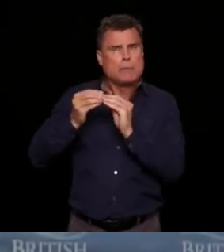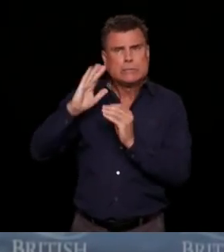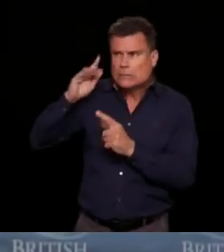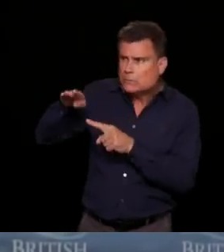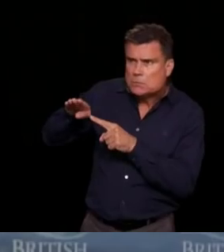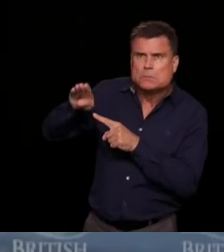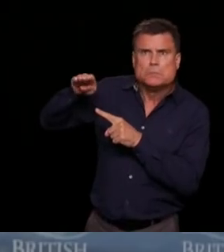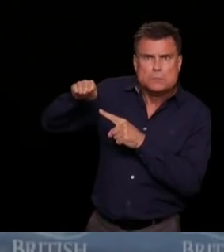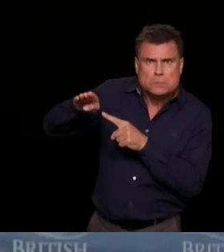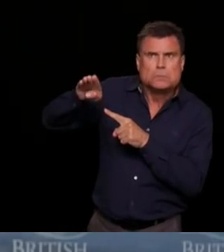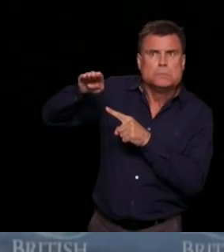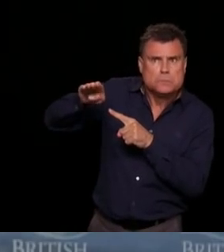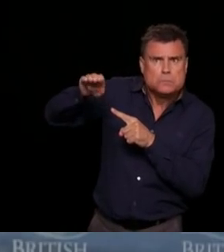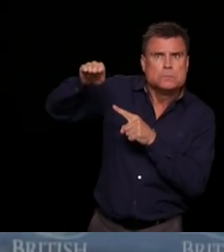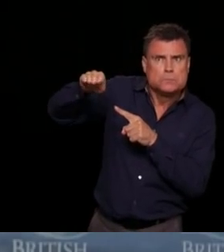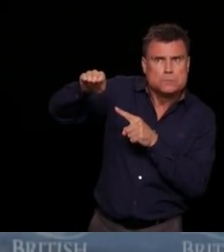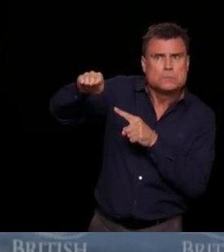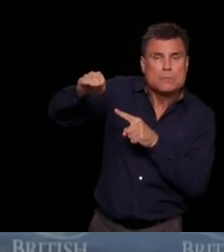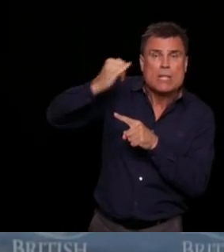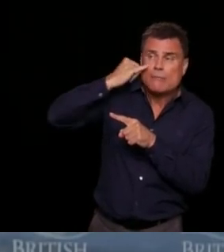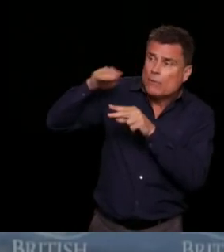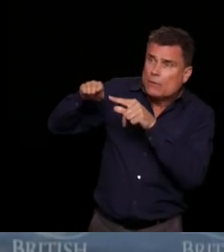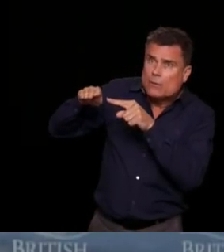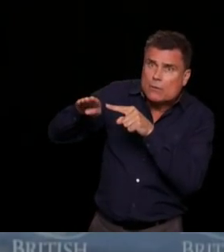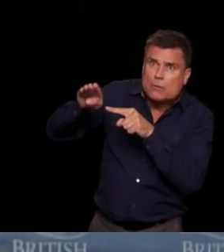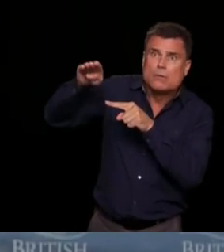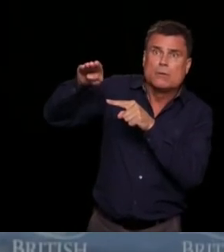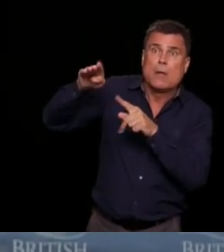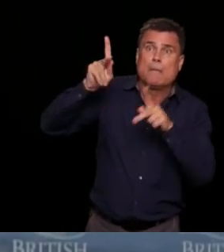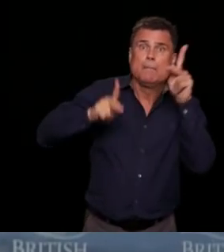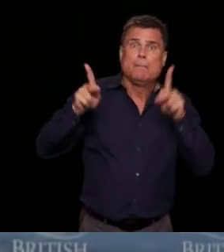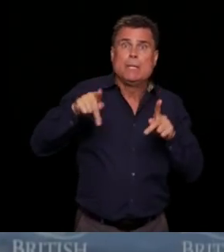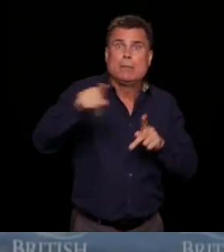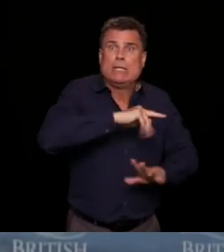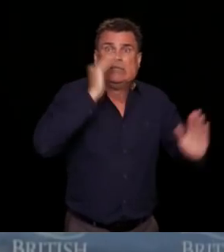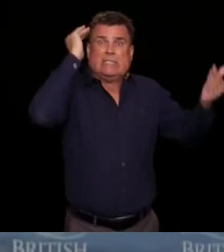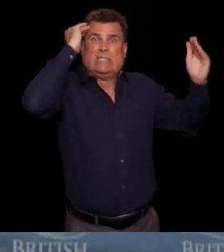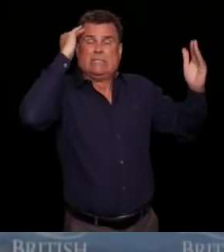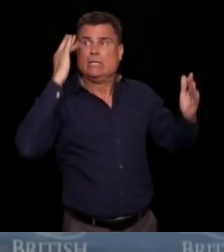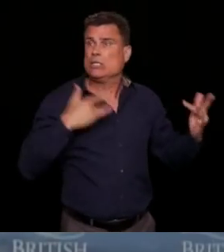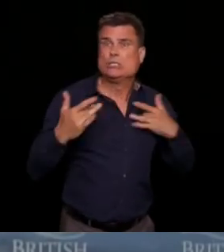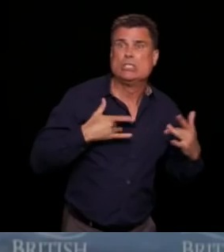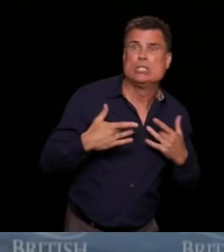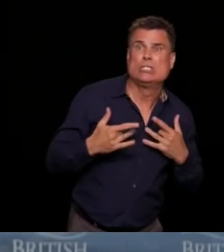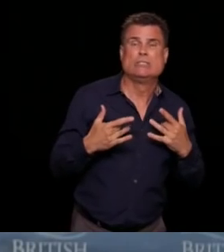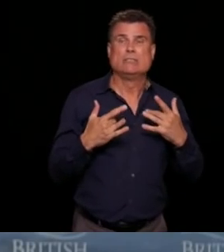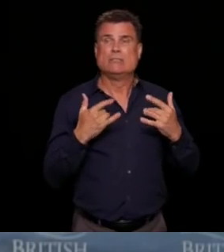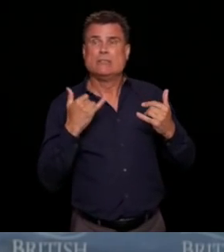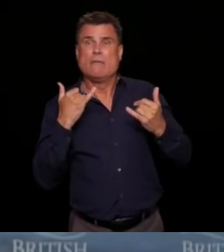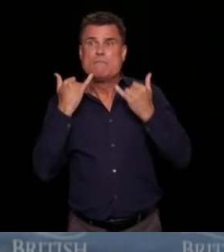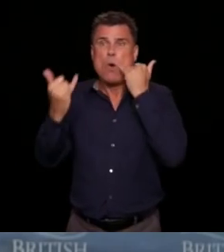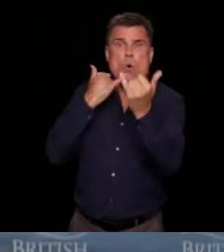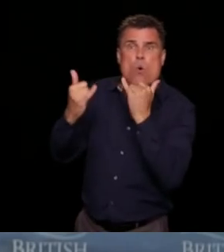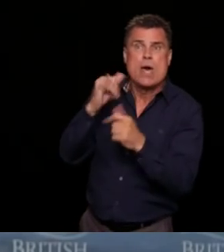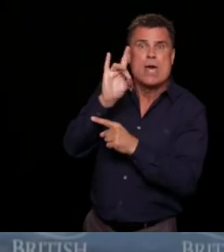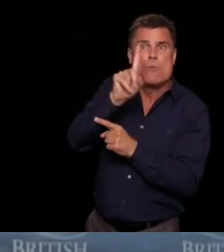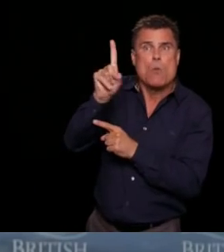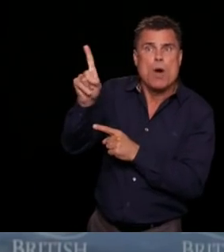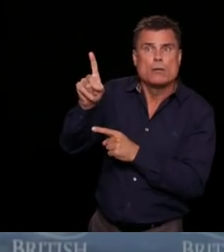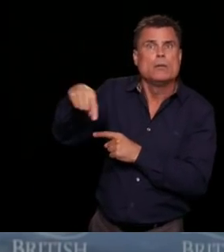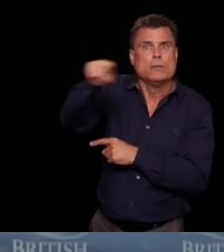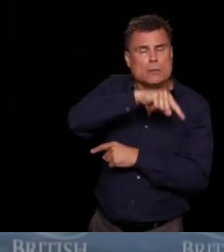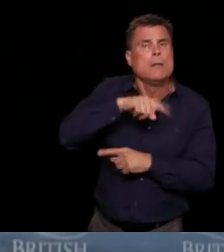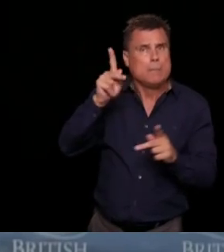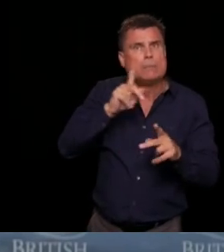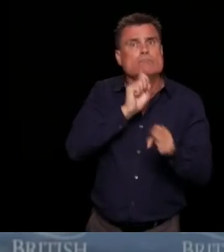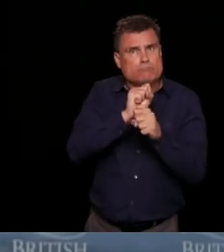there are a rise in cases or when there's a rise in public anxiety, an increase in calls to our 811 service. And the work done